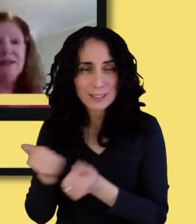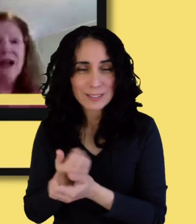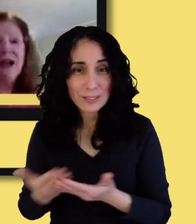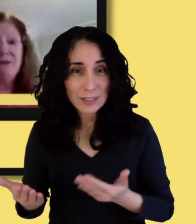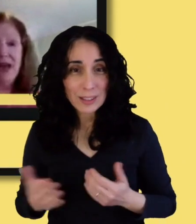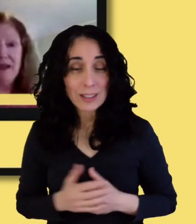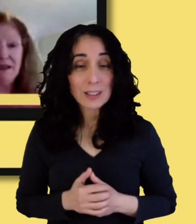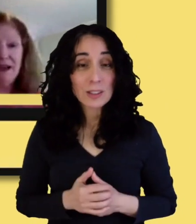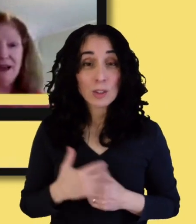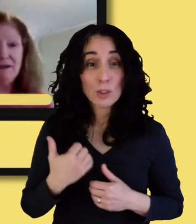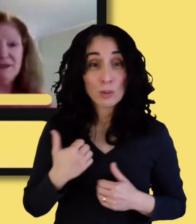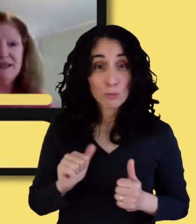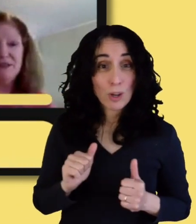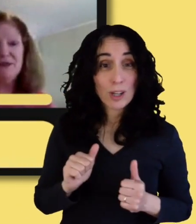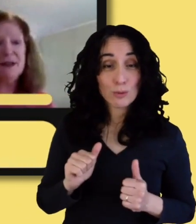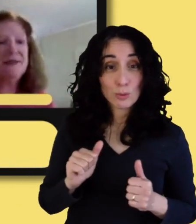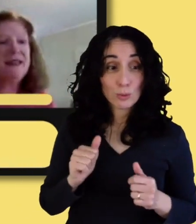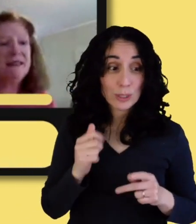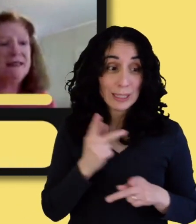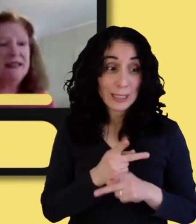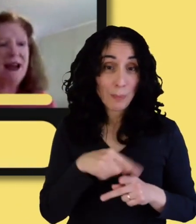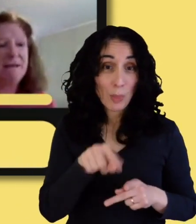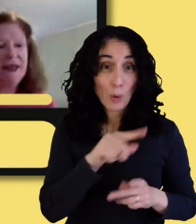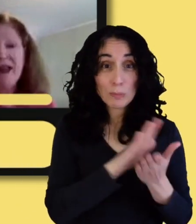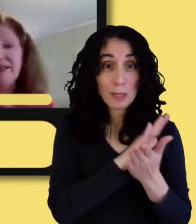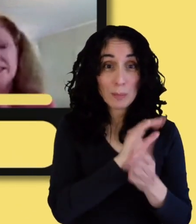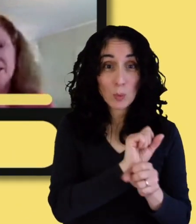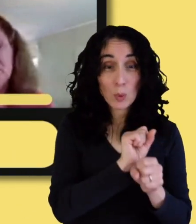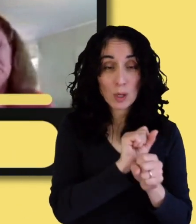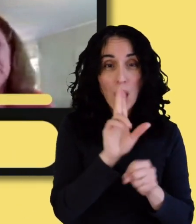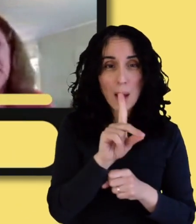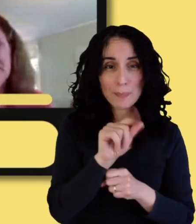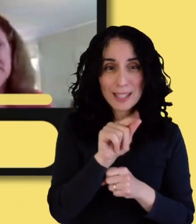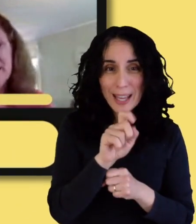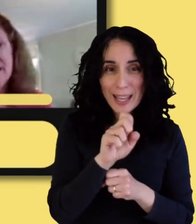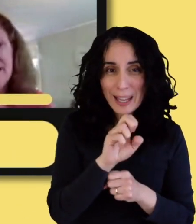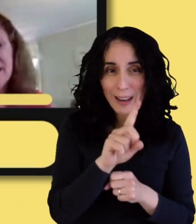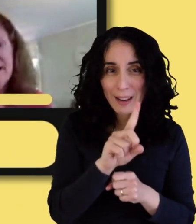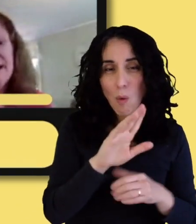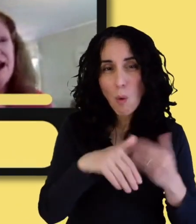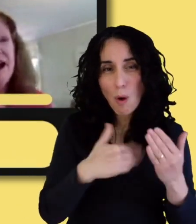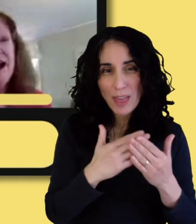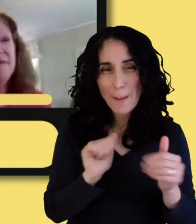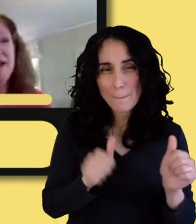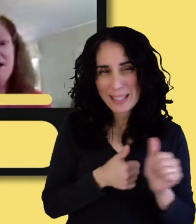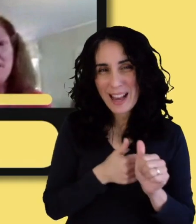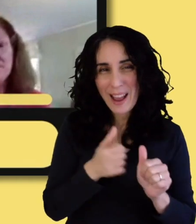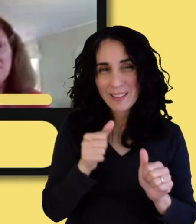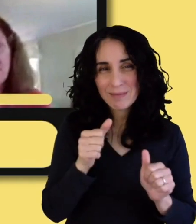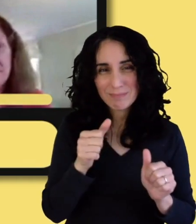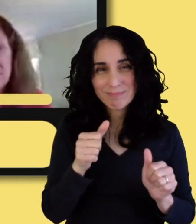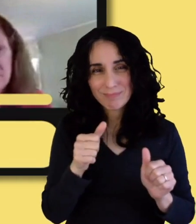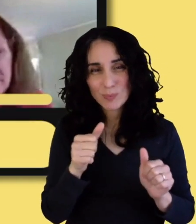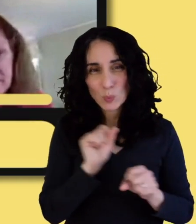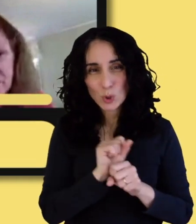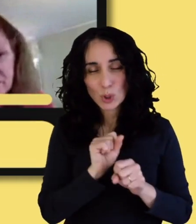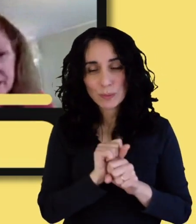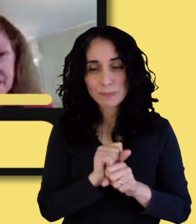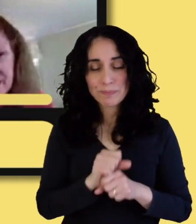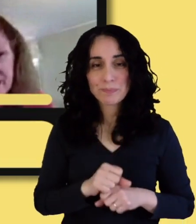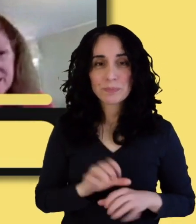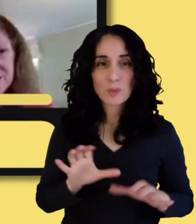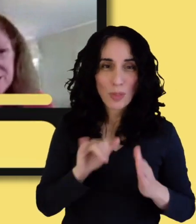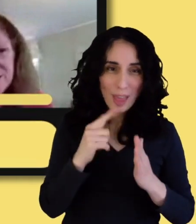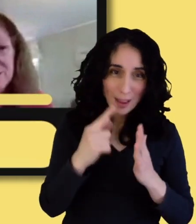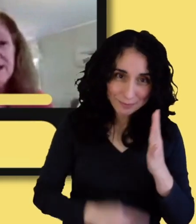you're keeping that updated. So some of the behind the scenes work that has to get done, but I'm also trying to Zumba in the